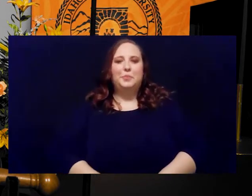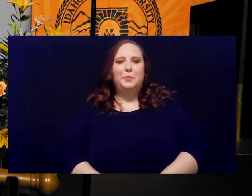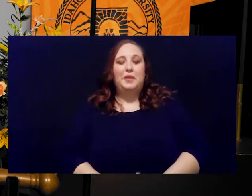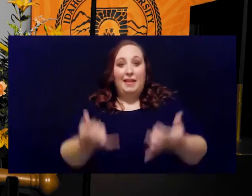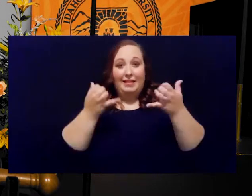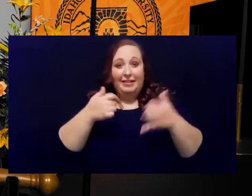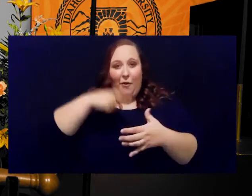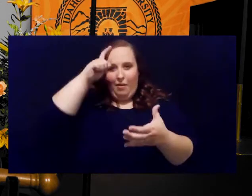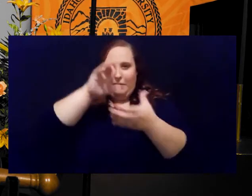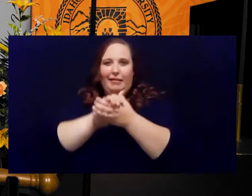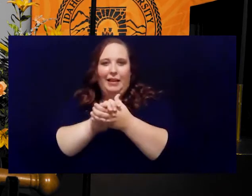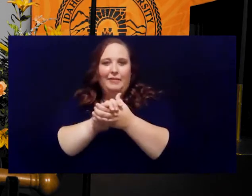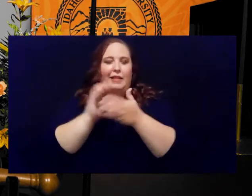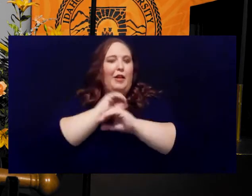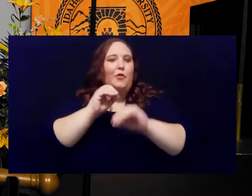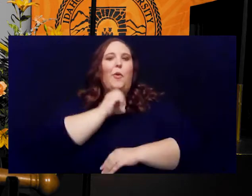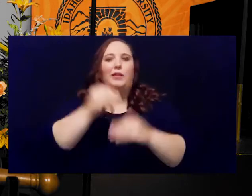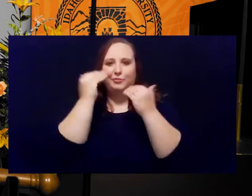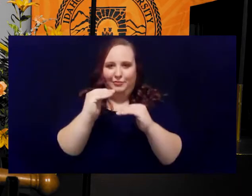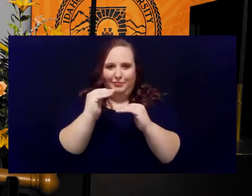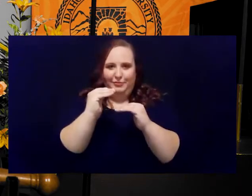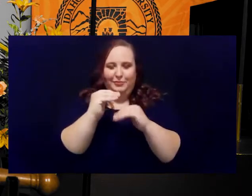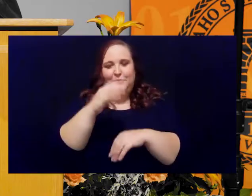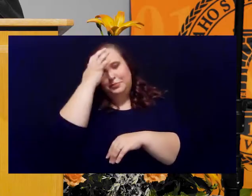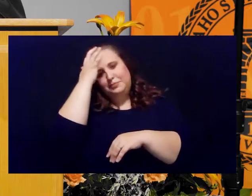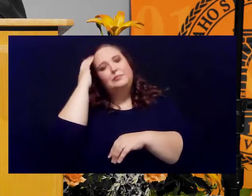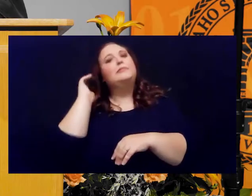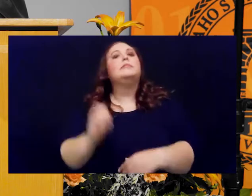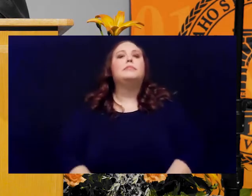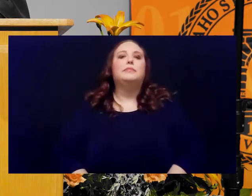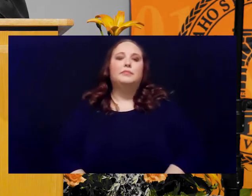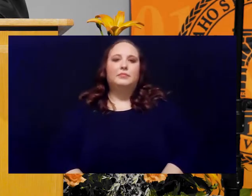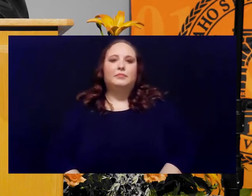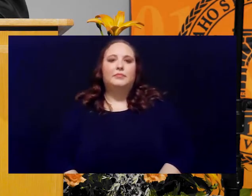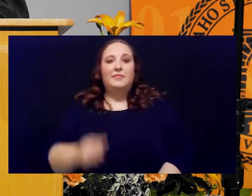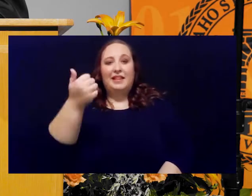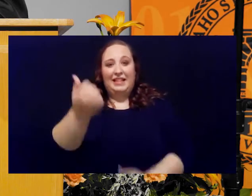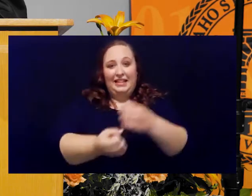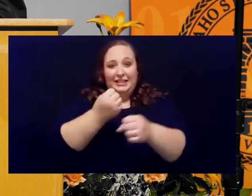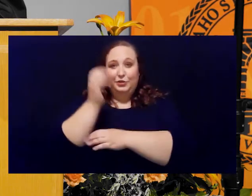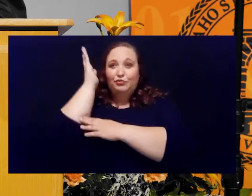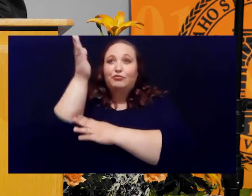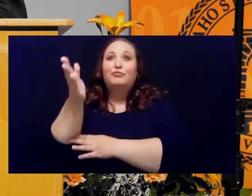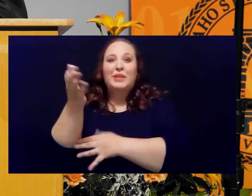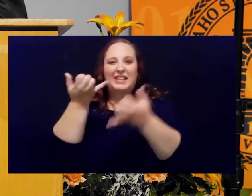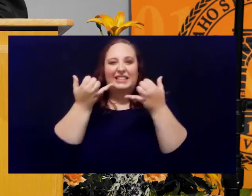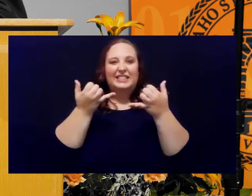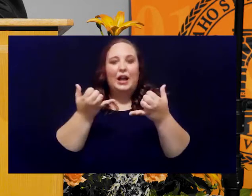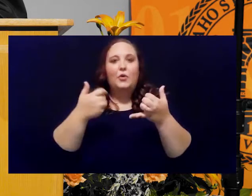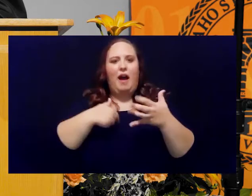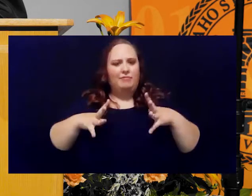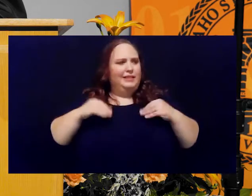greatness, something that I now believe has no age limit. A decade later, I find myself